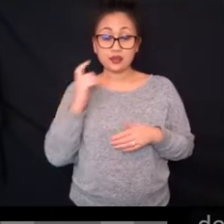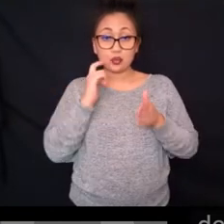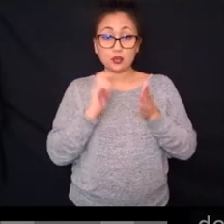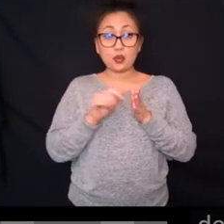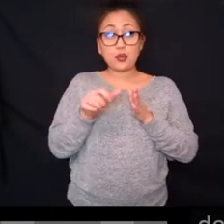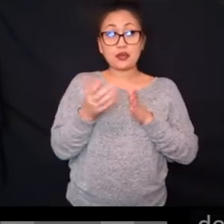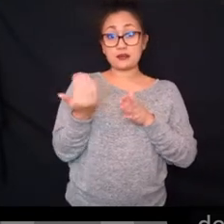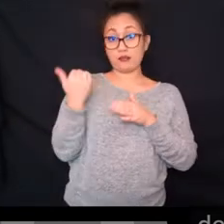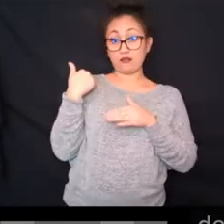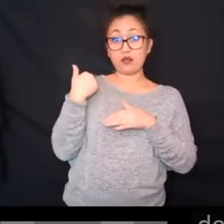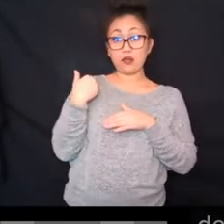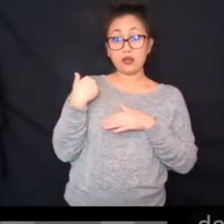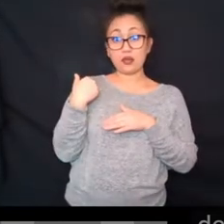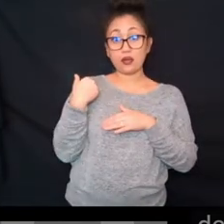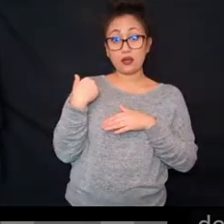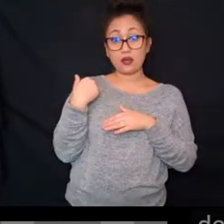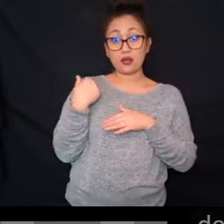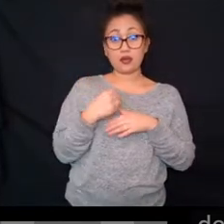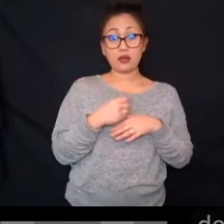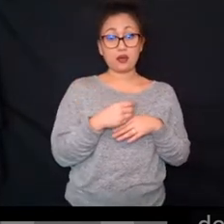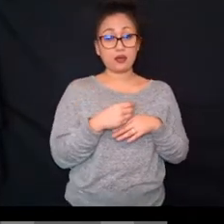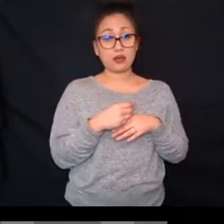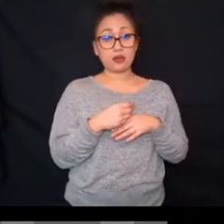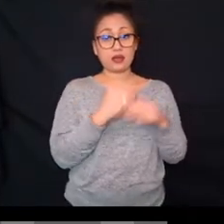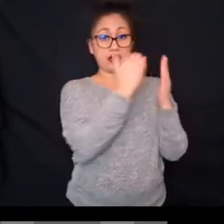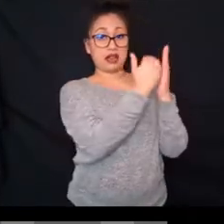was, does this one have a number above 5?